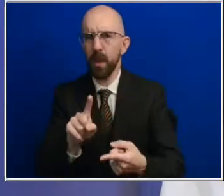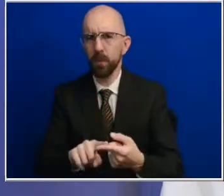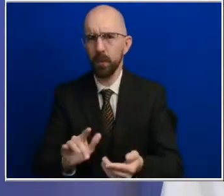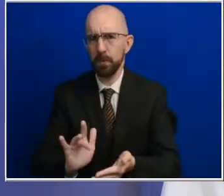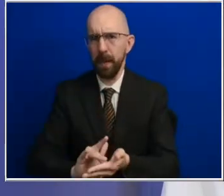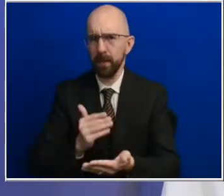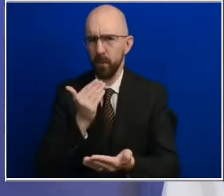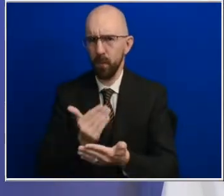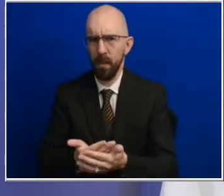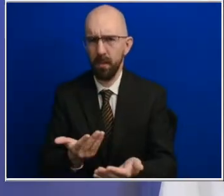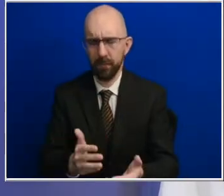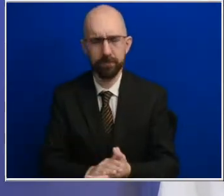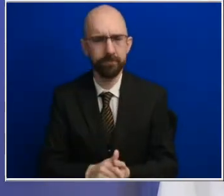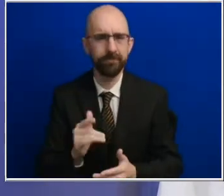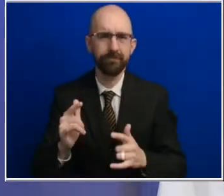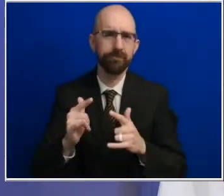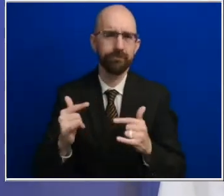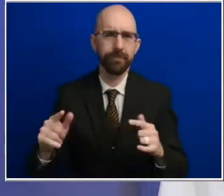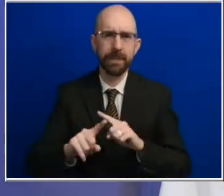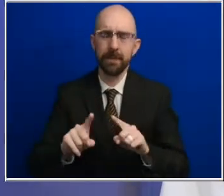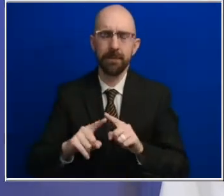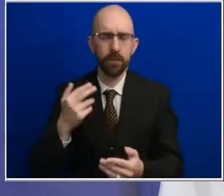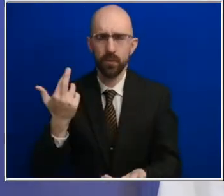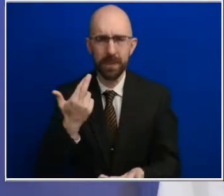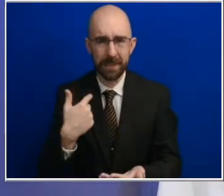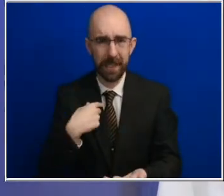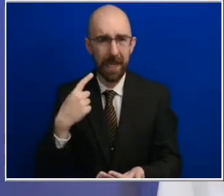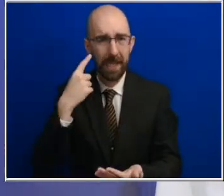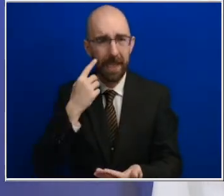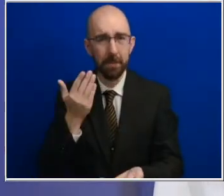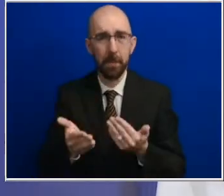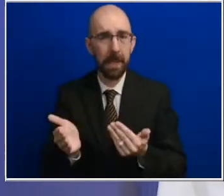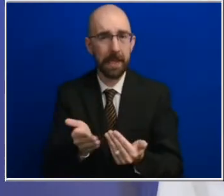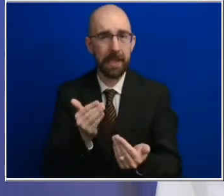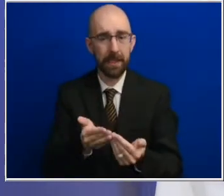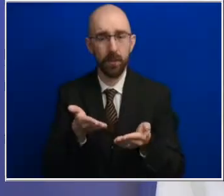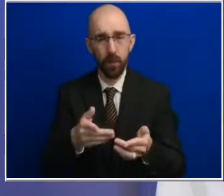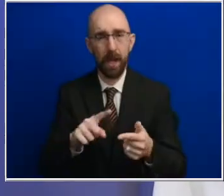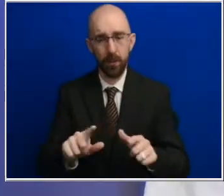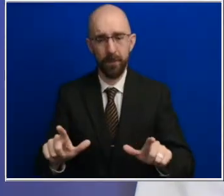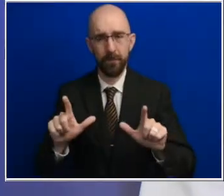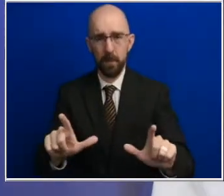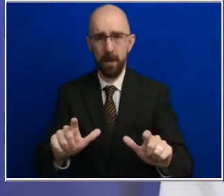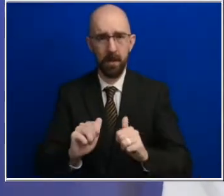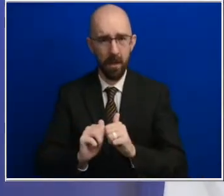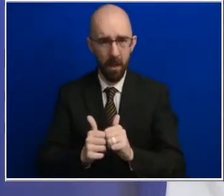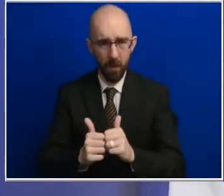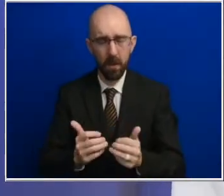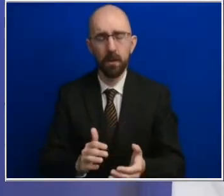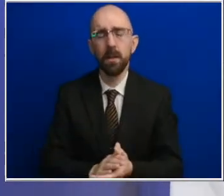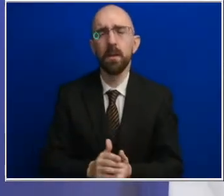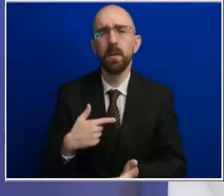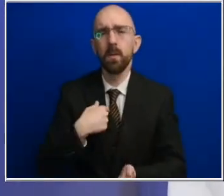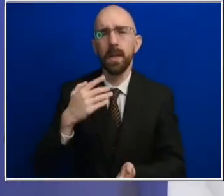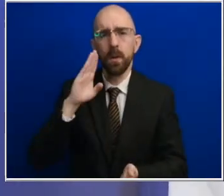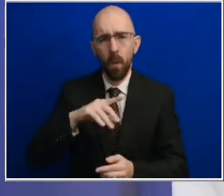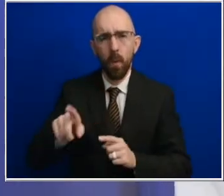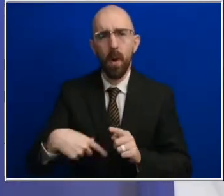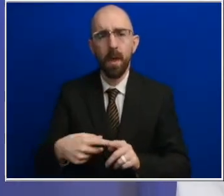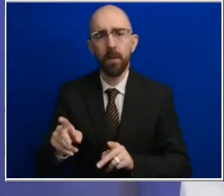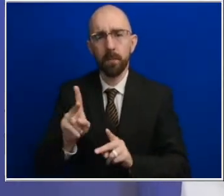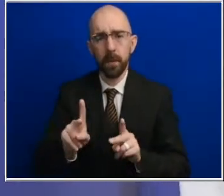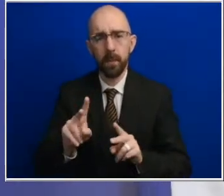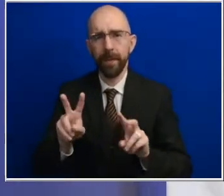There are a variety of reasons. I think maybe the easier way to think about it is that we know that once people fail 2